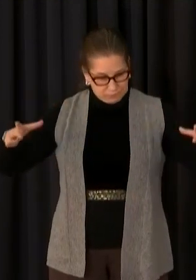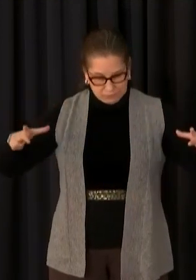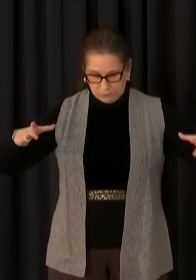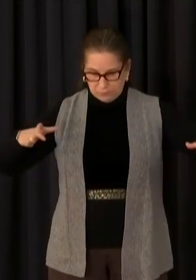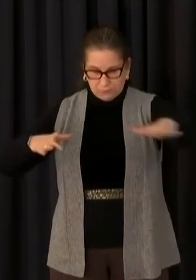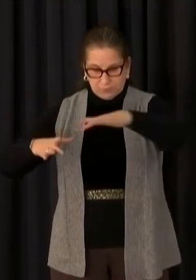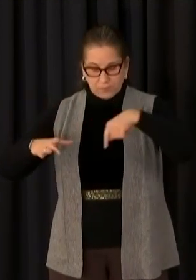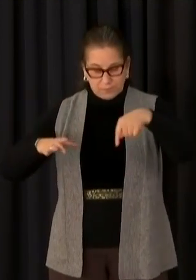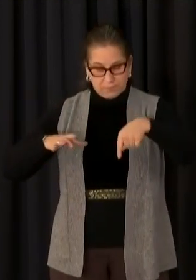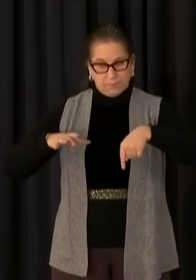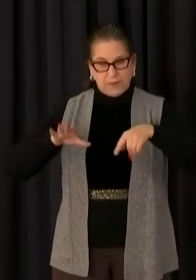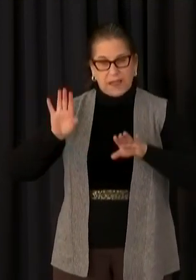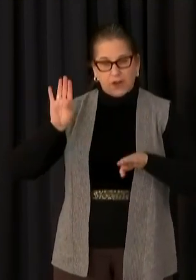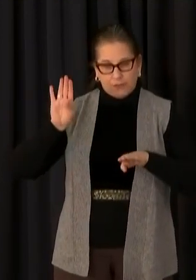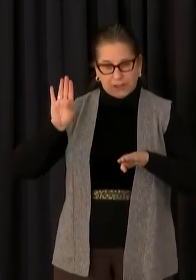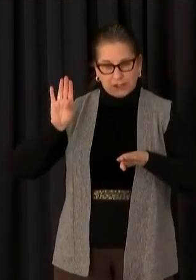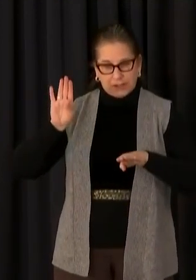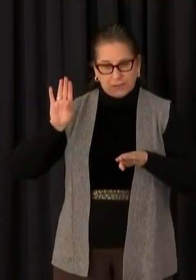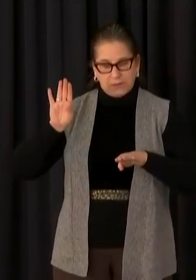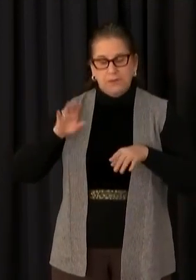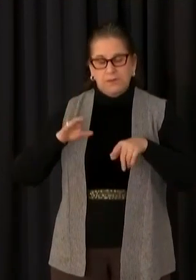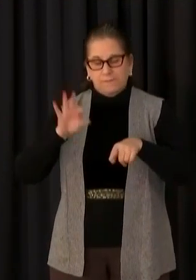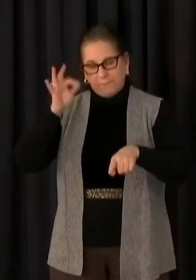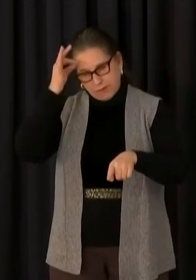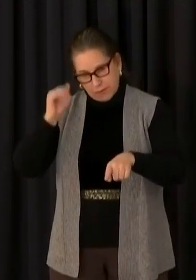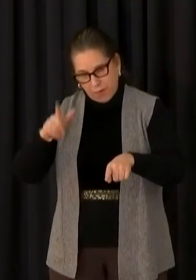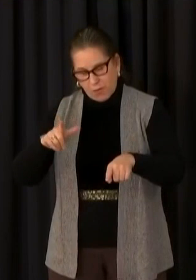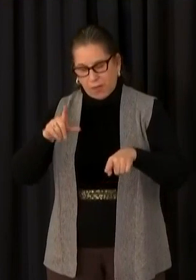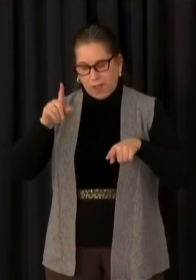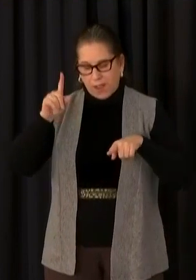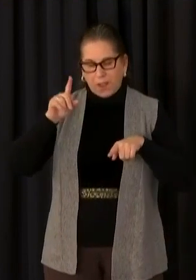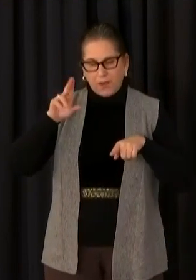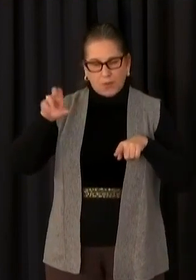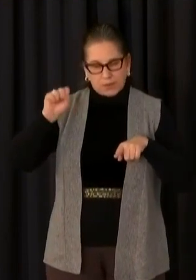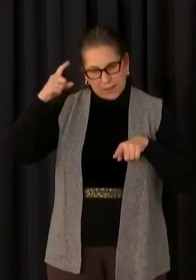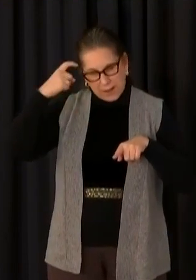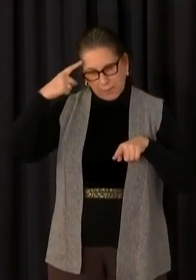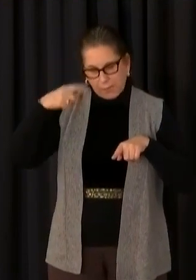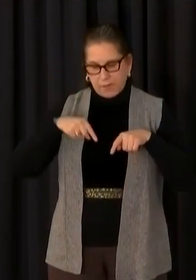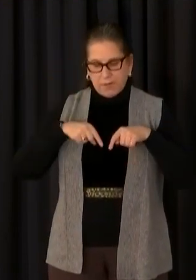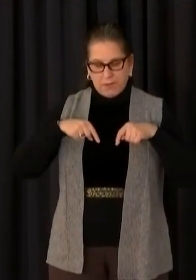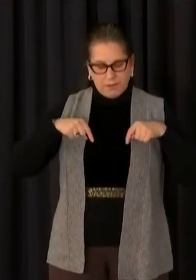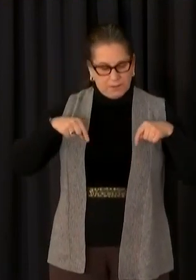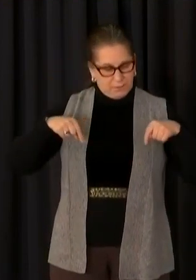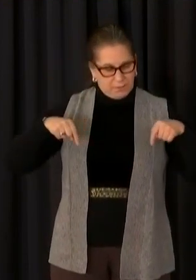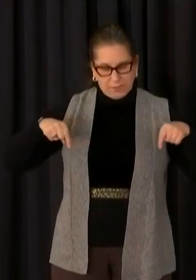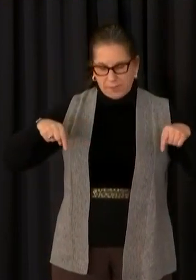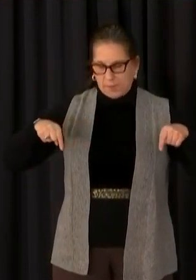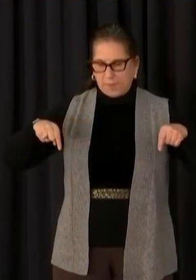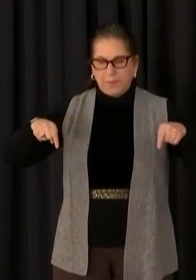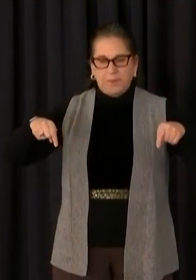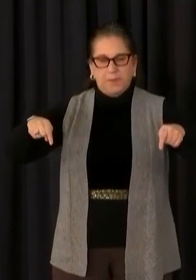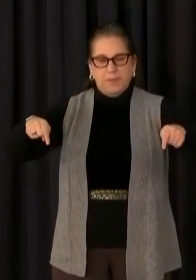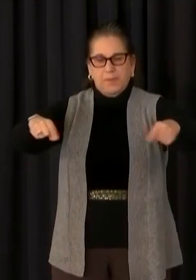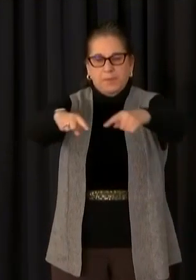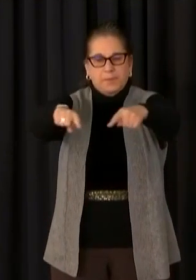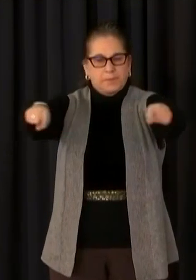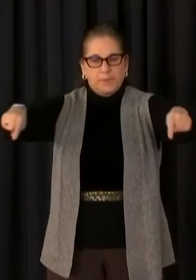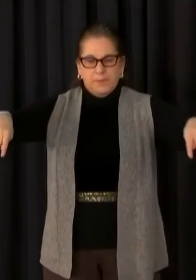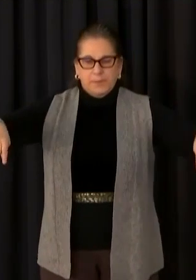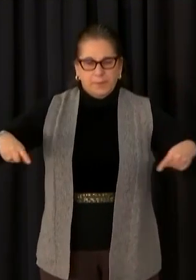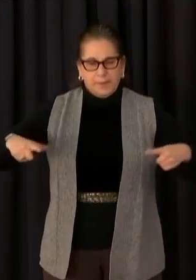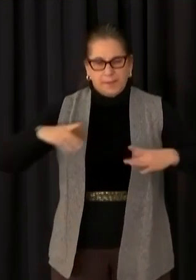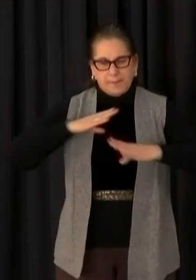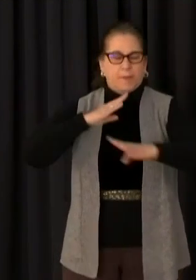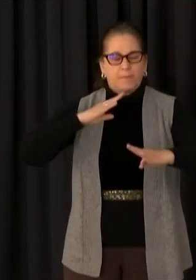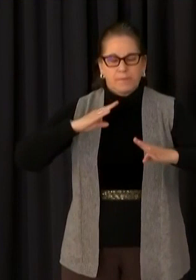White House, the mall, the Capitol, and other key parts of downtown. Individuals entering the perimeter